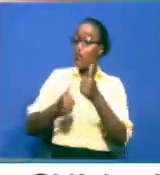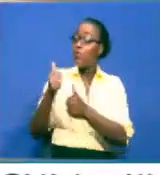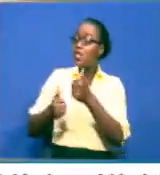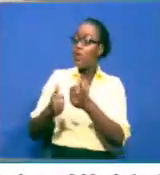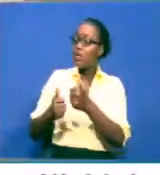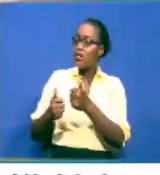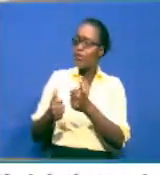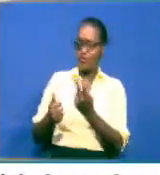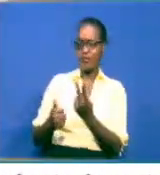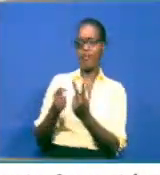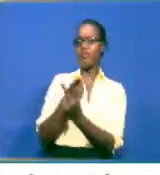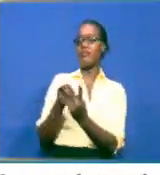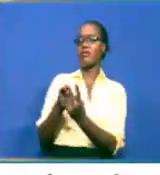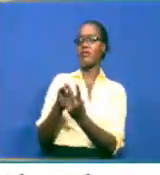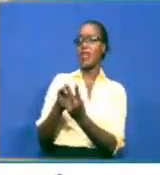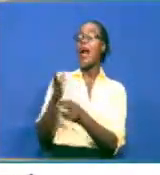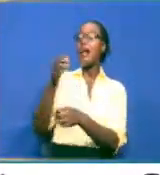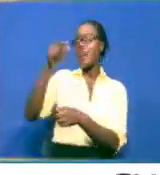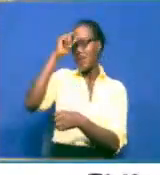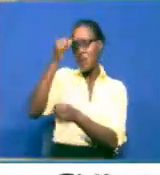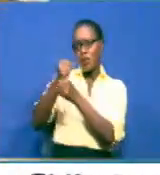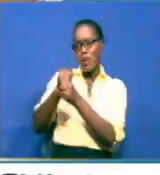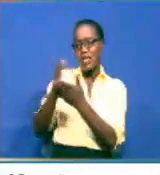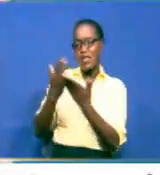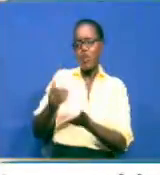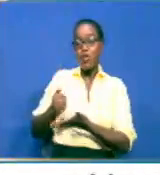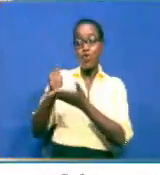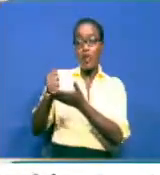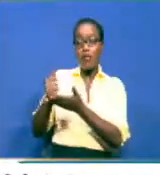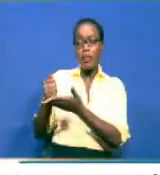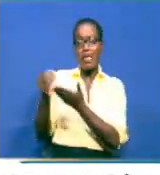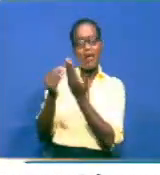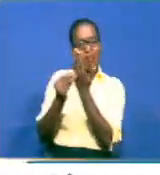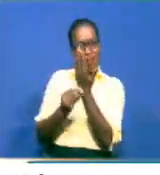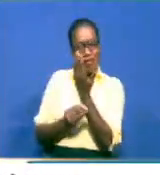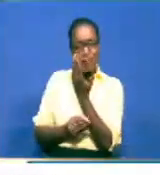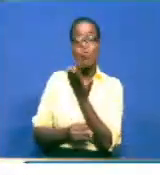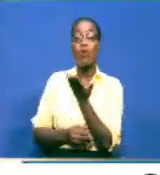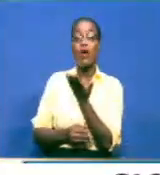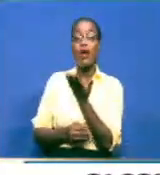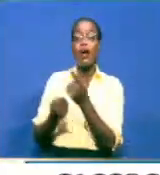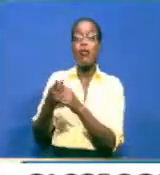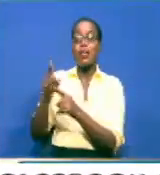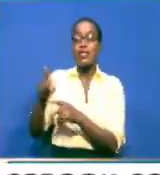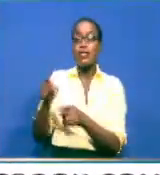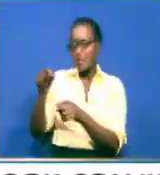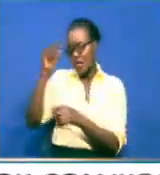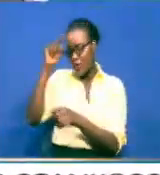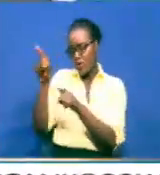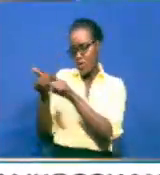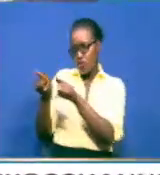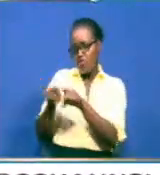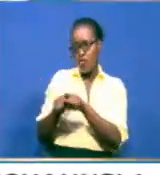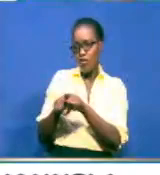in as much as the government is actually doing something to cushion the vulnerable, there's need to, for the government also,